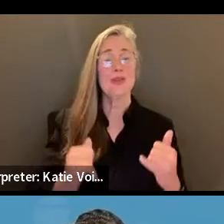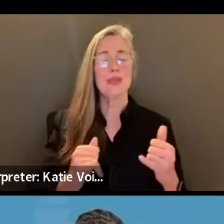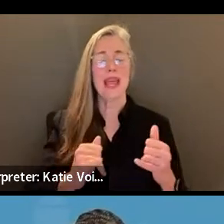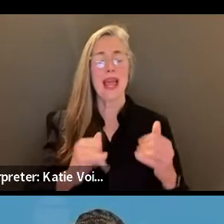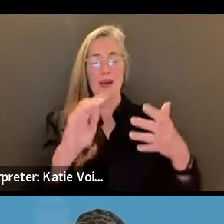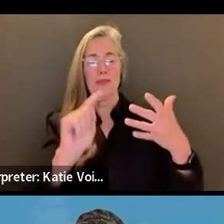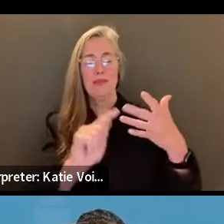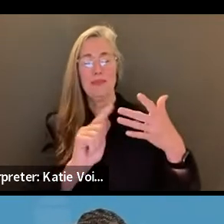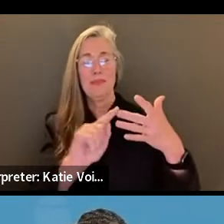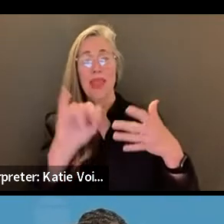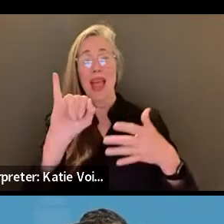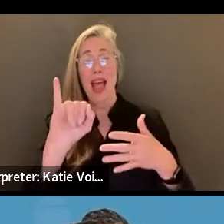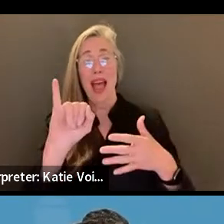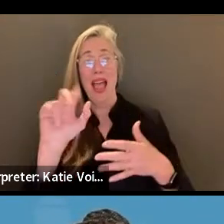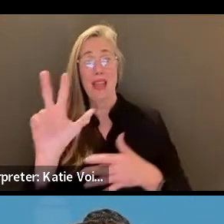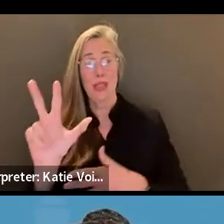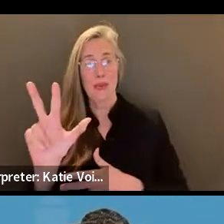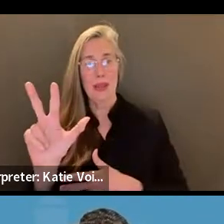I3.